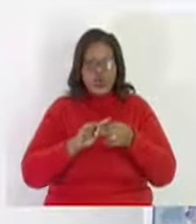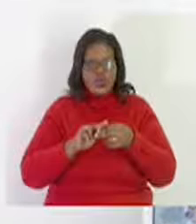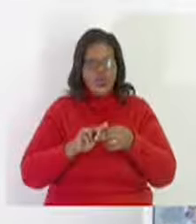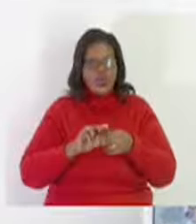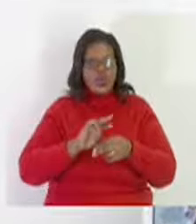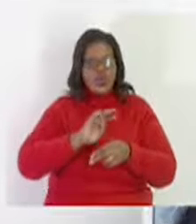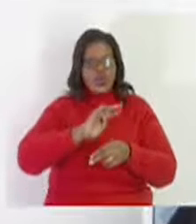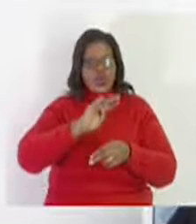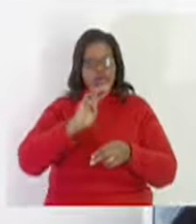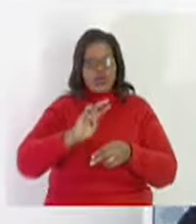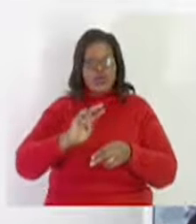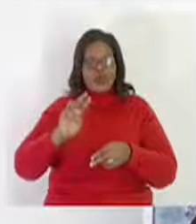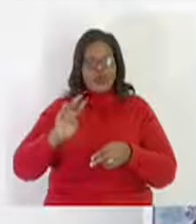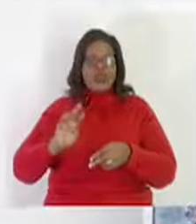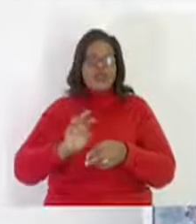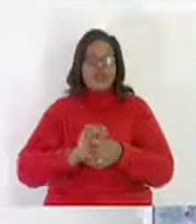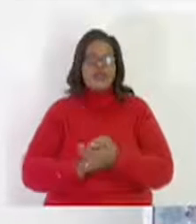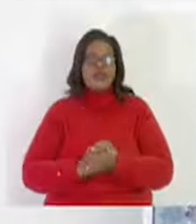example.